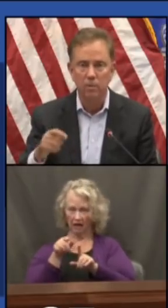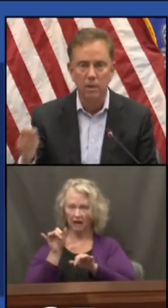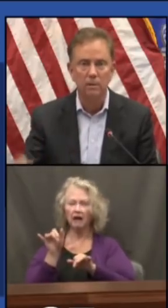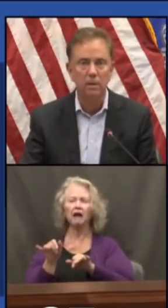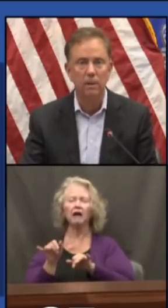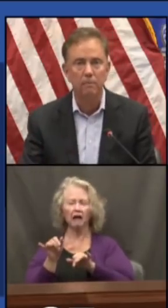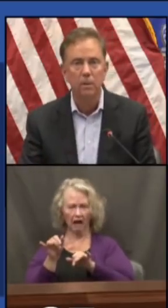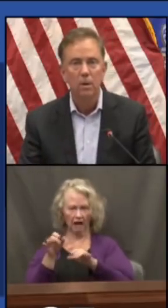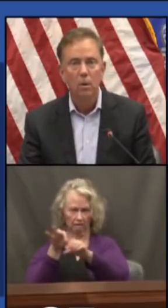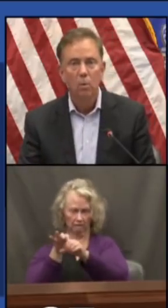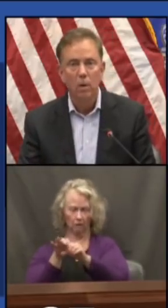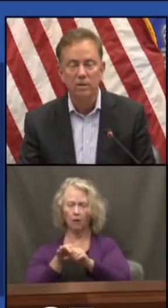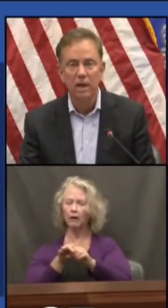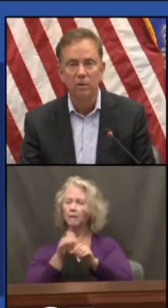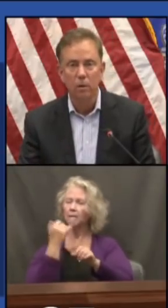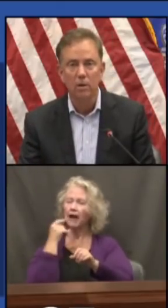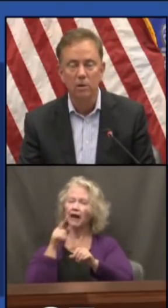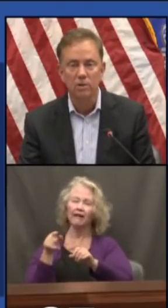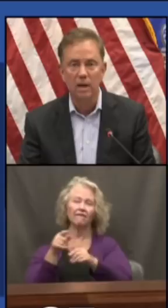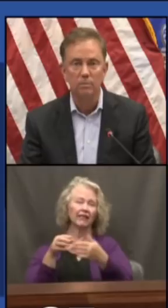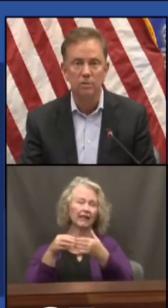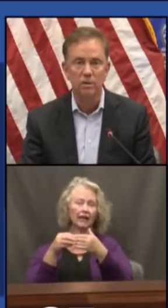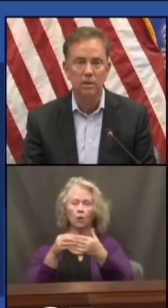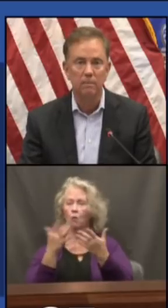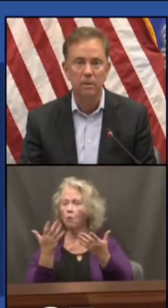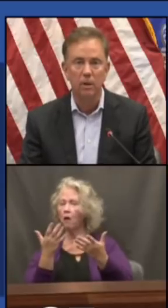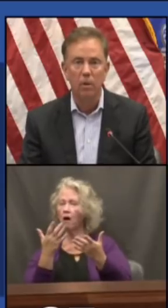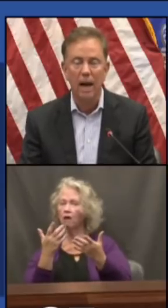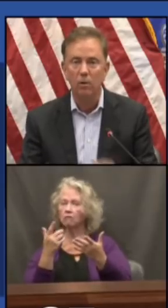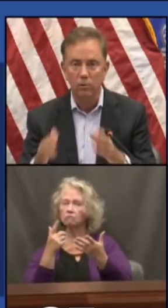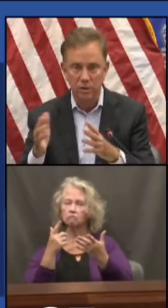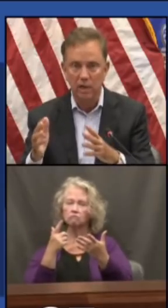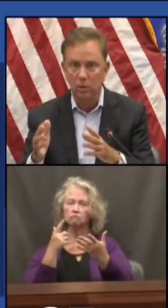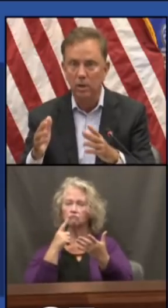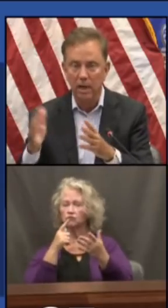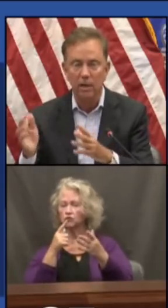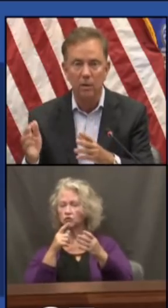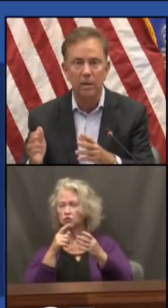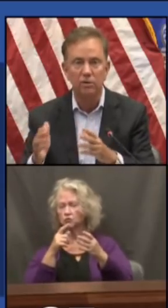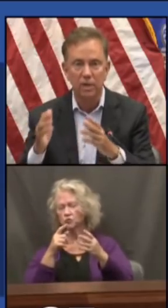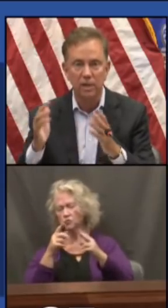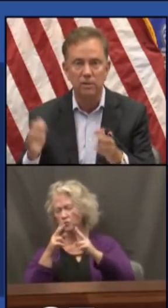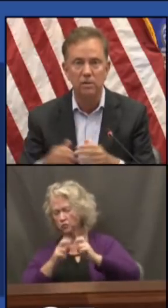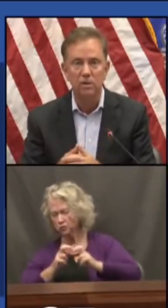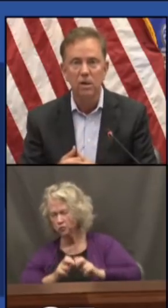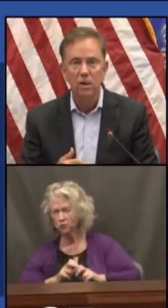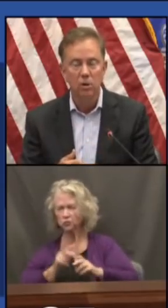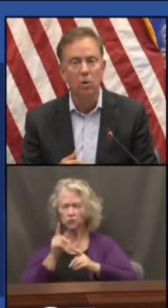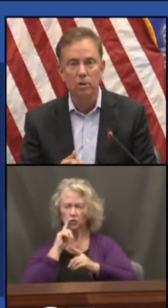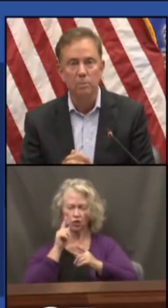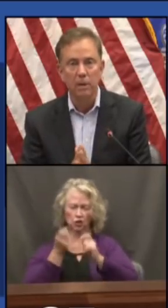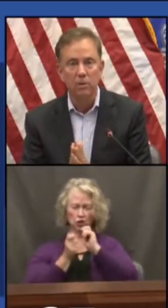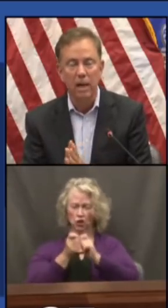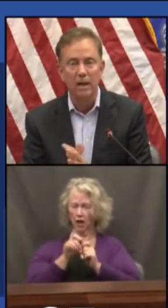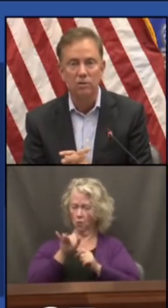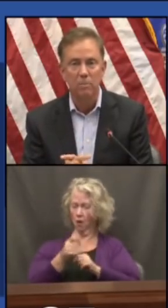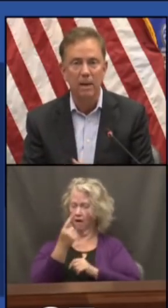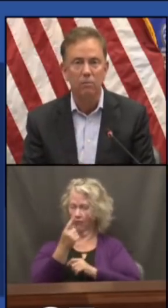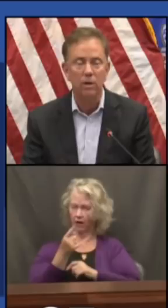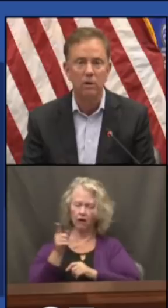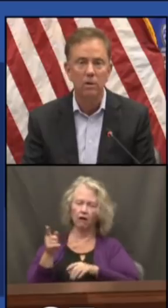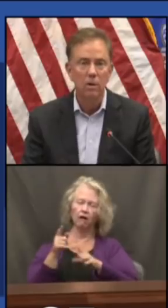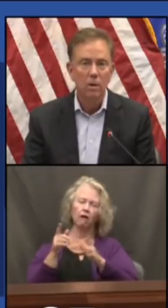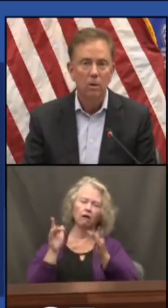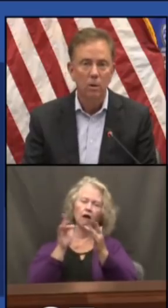or Democrat, want to take one of those items, out or take a look at it or make changes, you call the Speaker of the House,